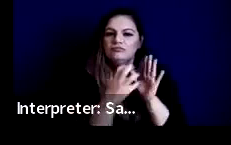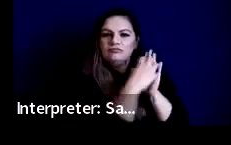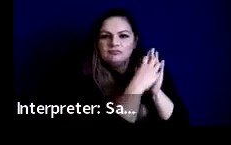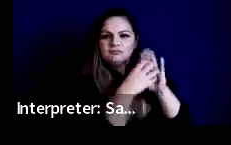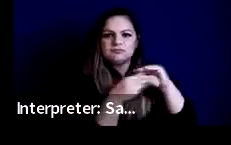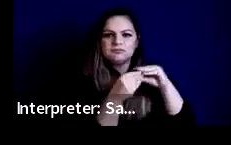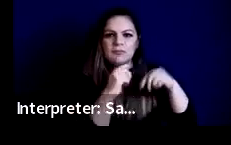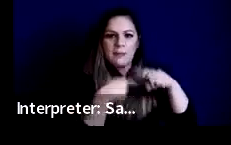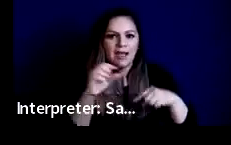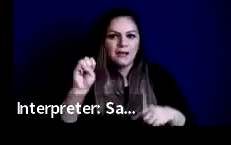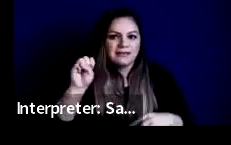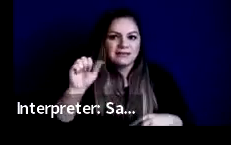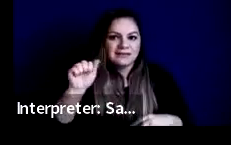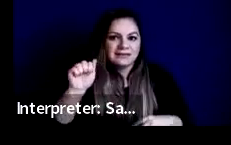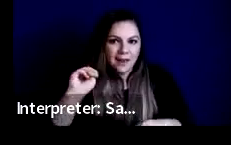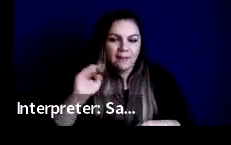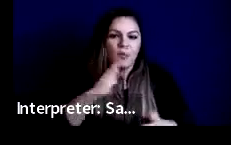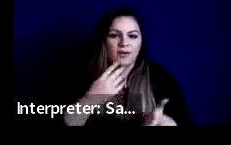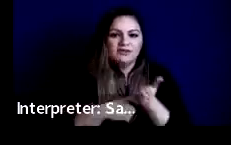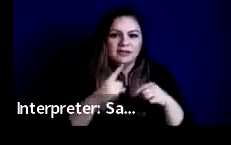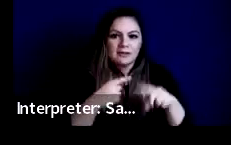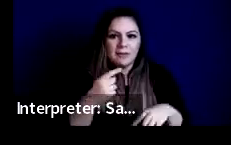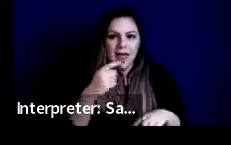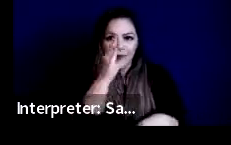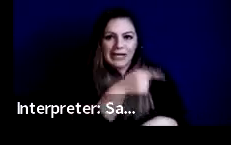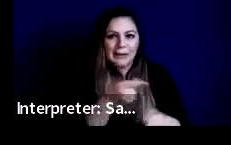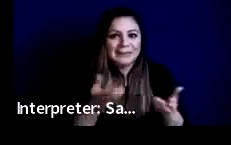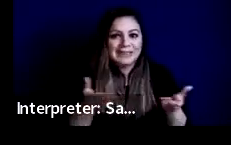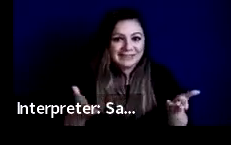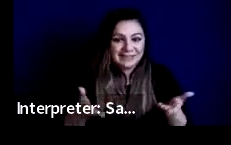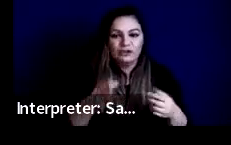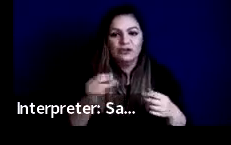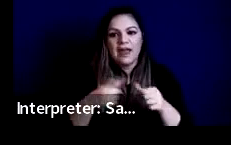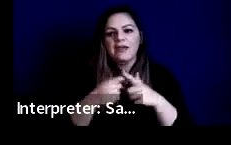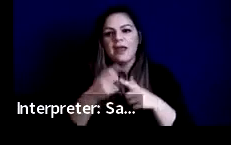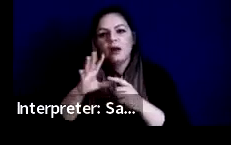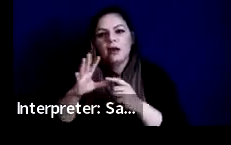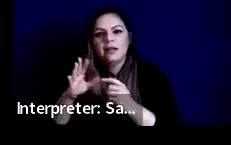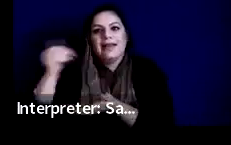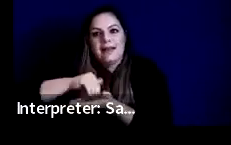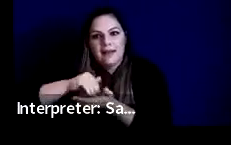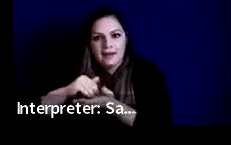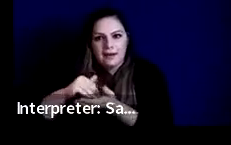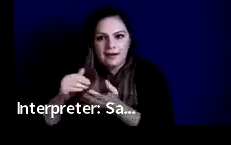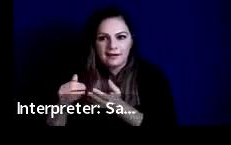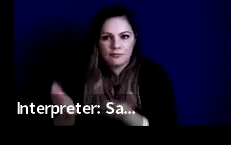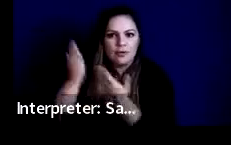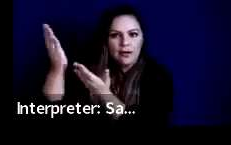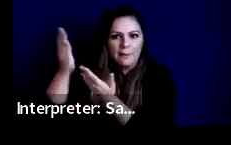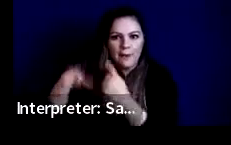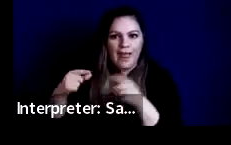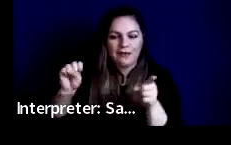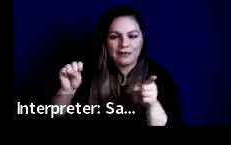him here and then come back to him at the end of the webinar just to bring some of these social determinants of health issues